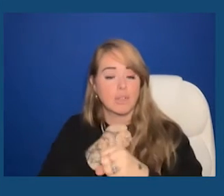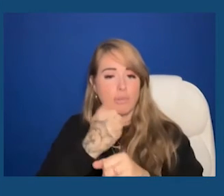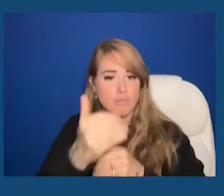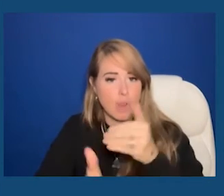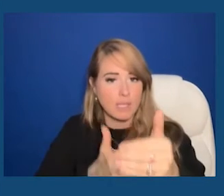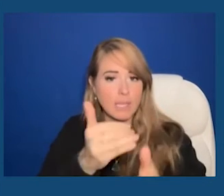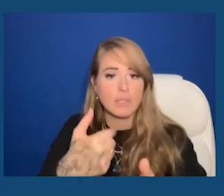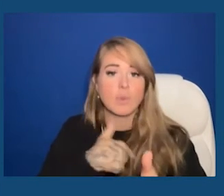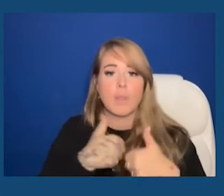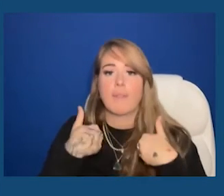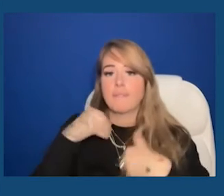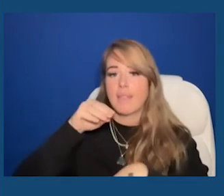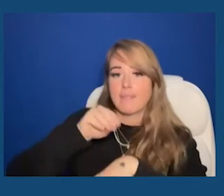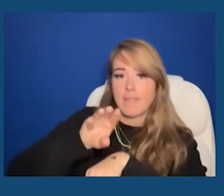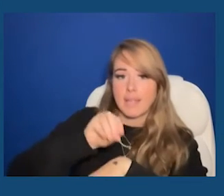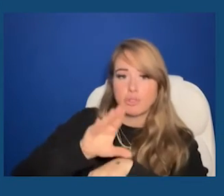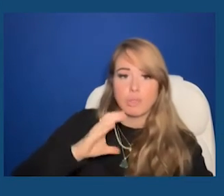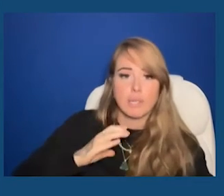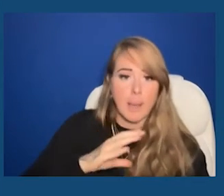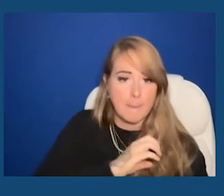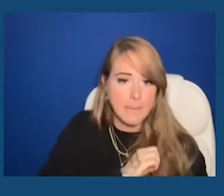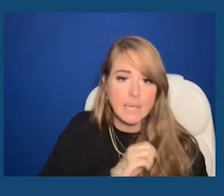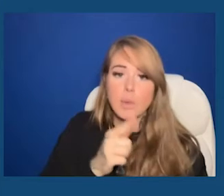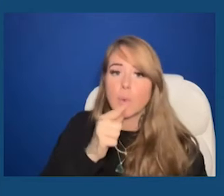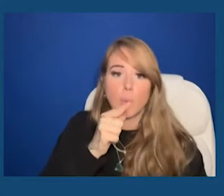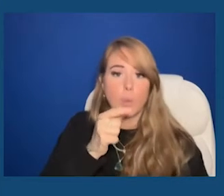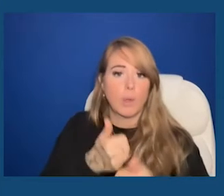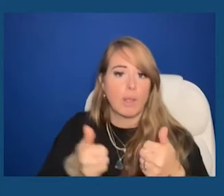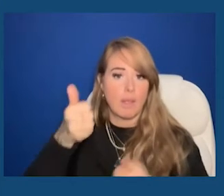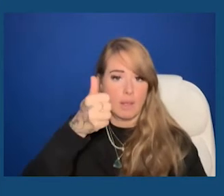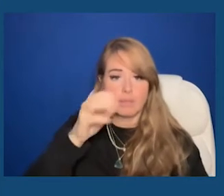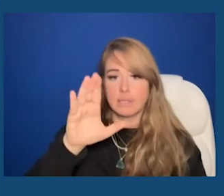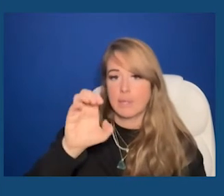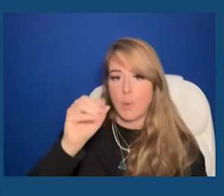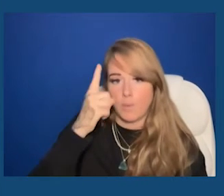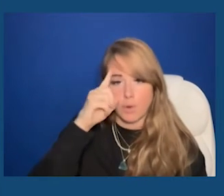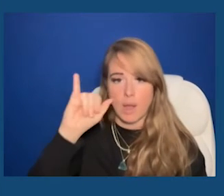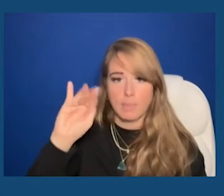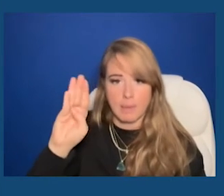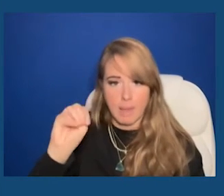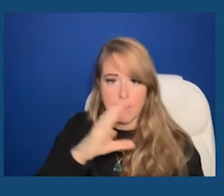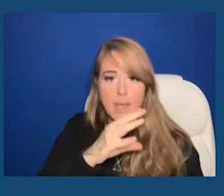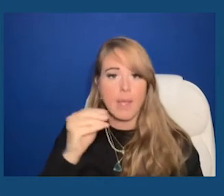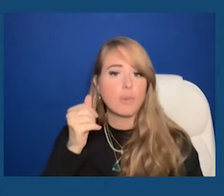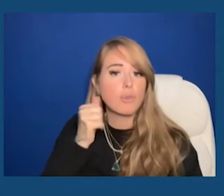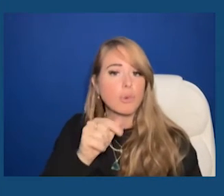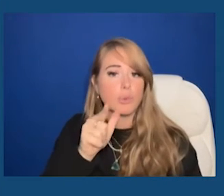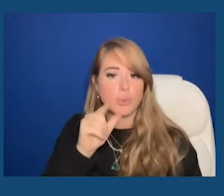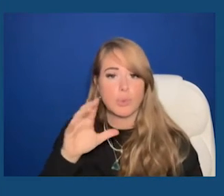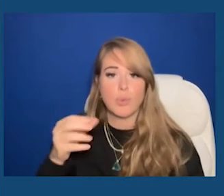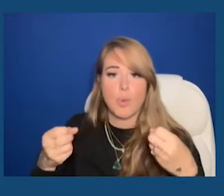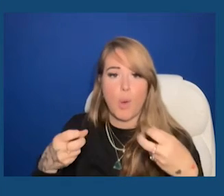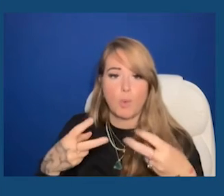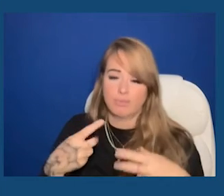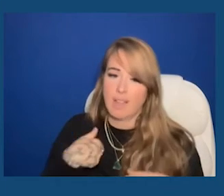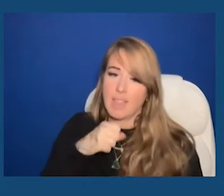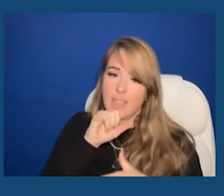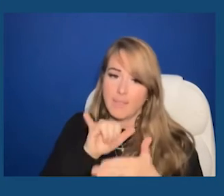advisory committee headed by the CEO of IBM and the CEO of Girls Who Code. I love that program. You should all support